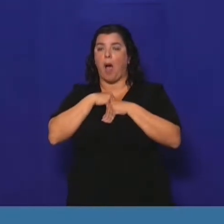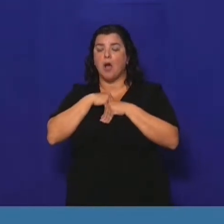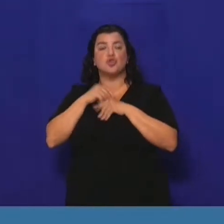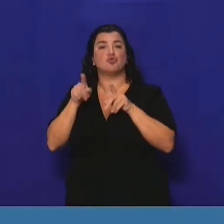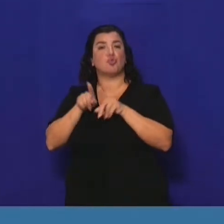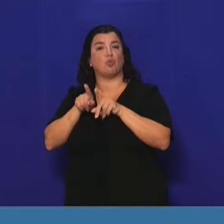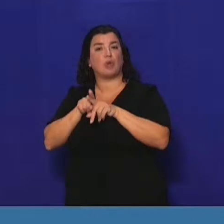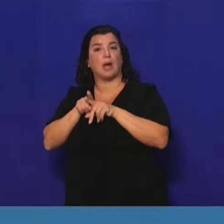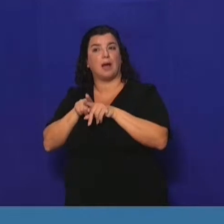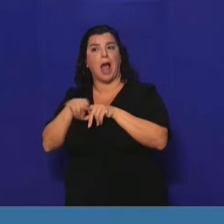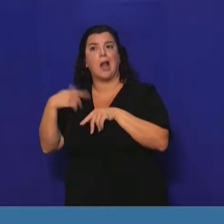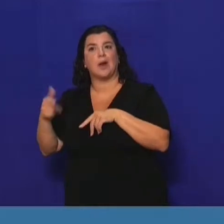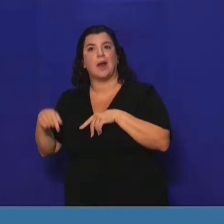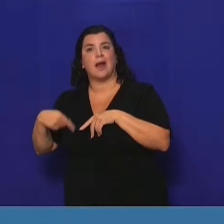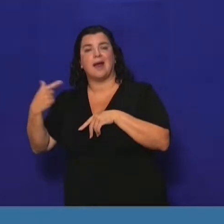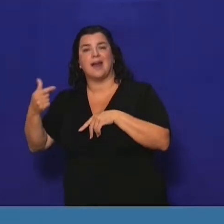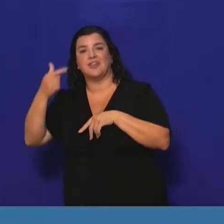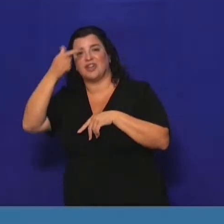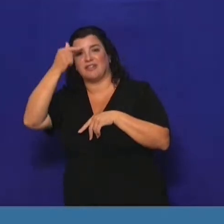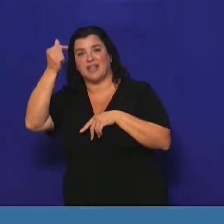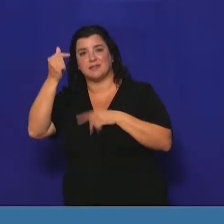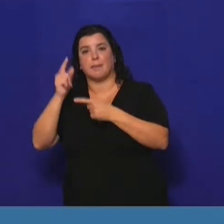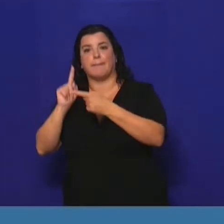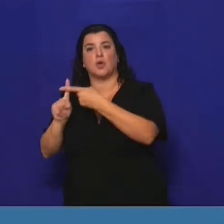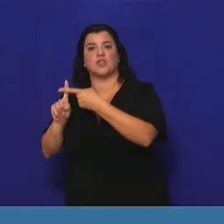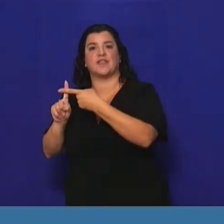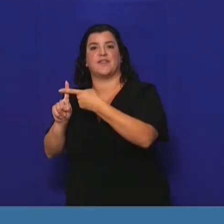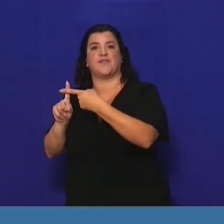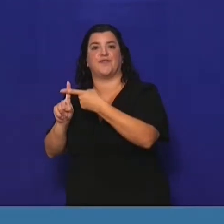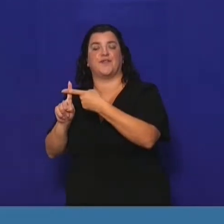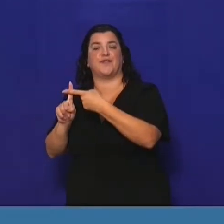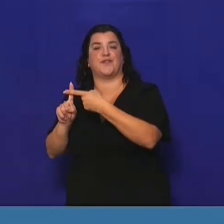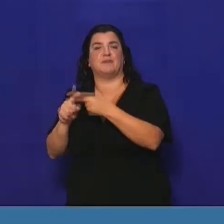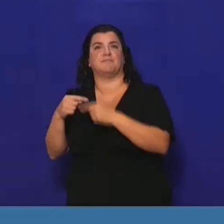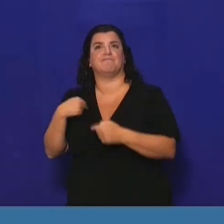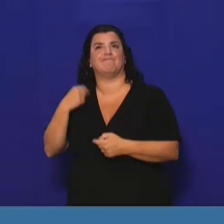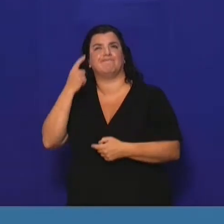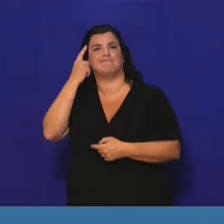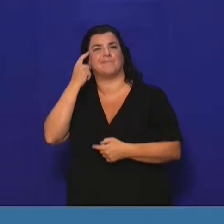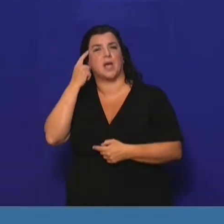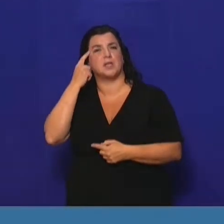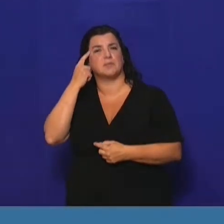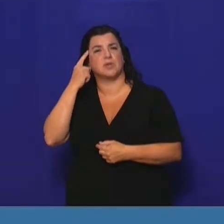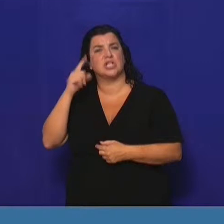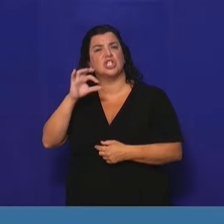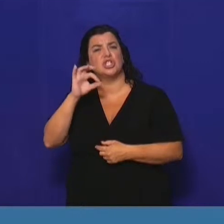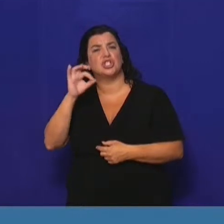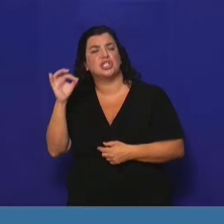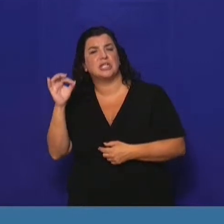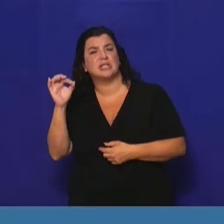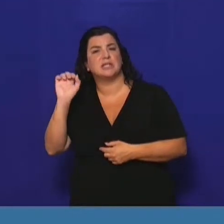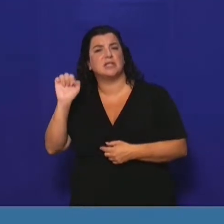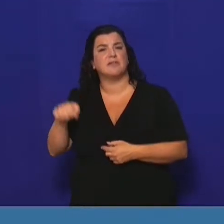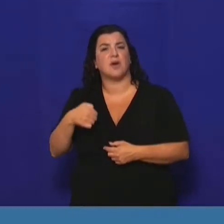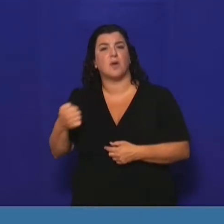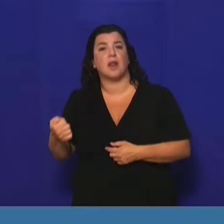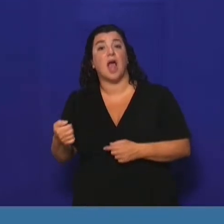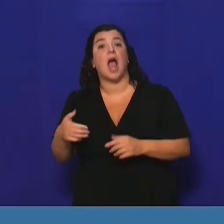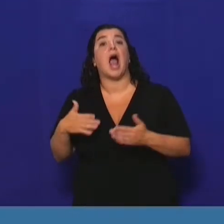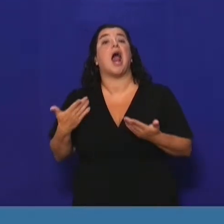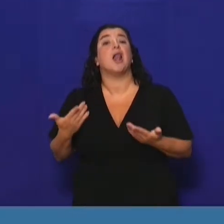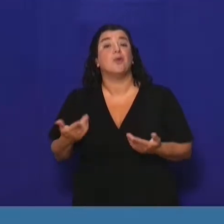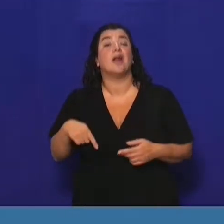dejjem nittrattaw kull każ li jerġa' joħroġ pożittiv, nassumu li seta' kien infettiv allura nerġgħu niddaħħlu